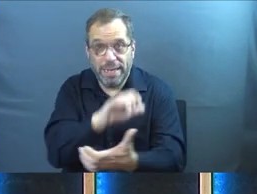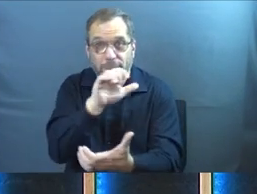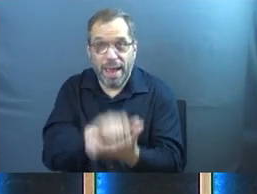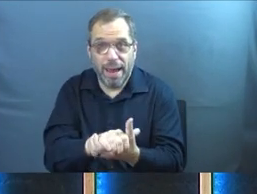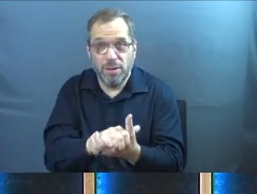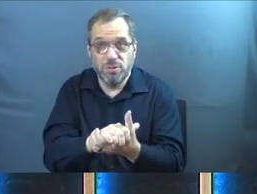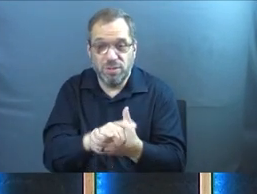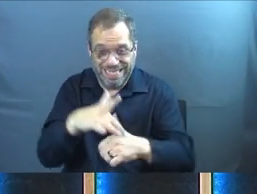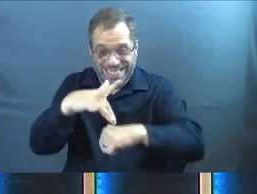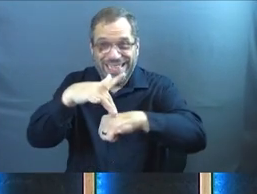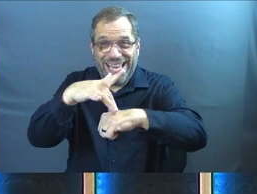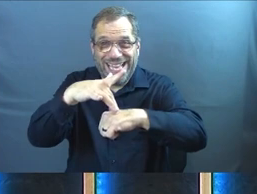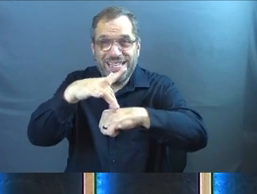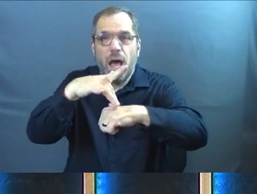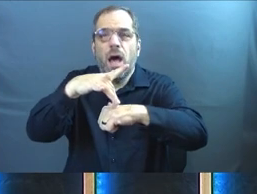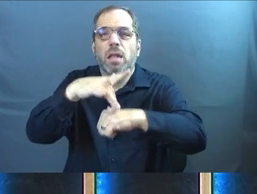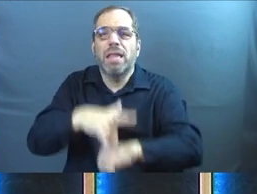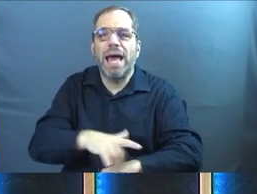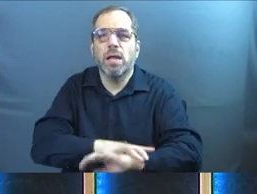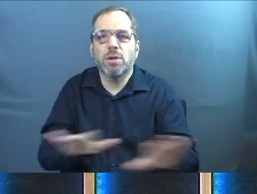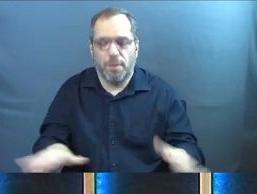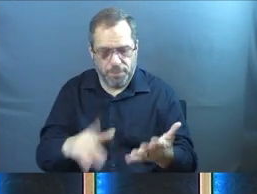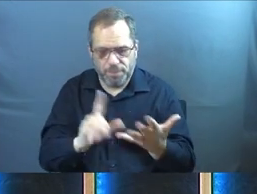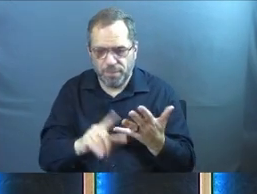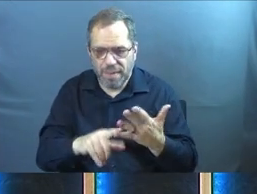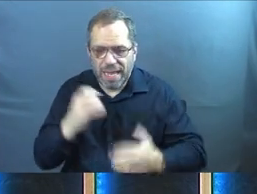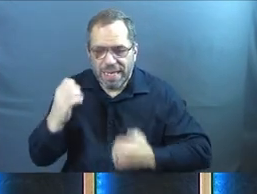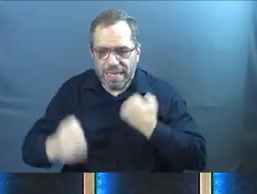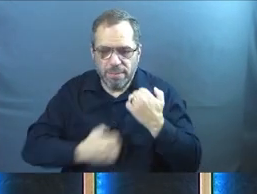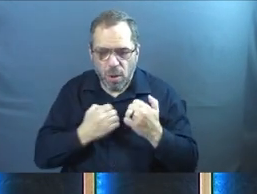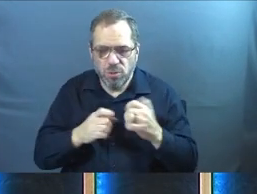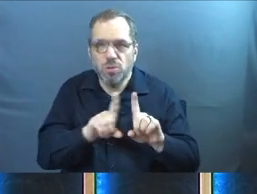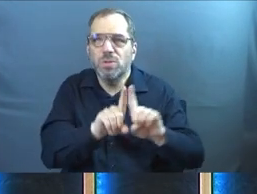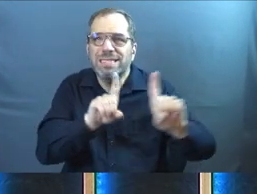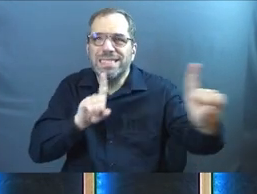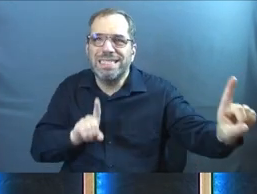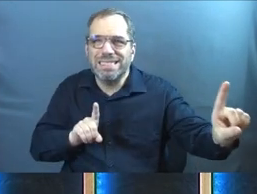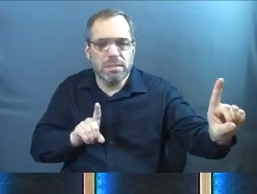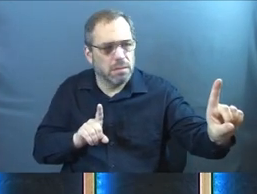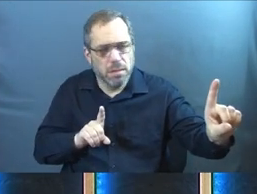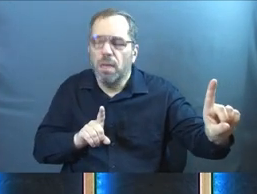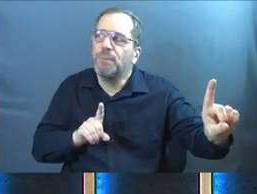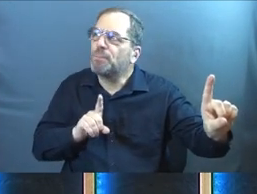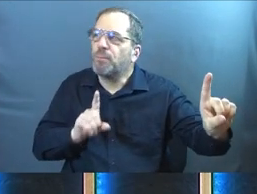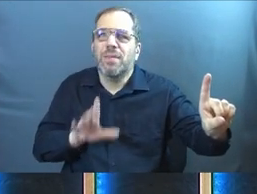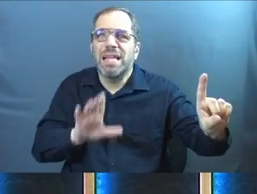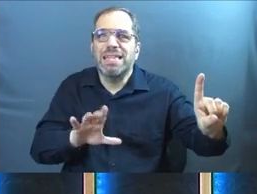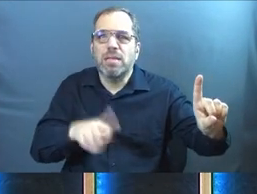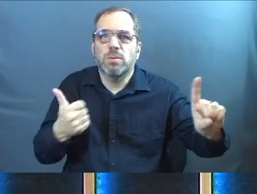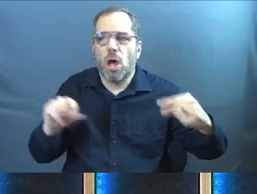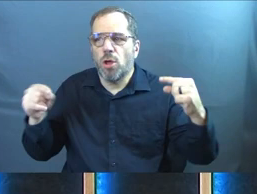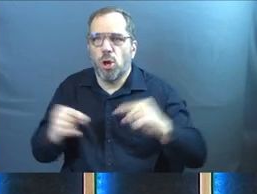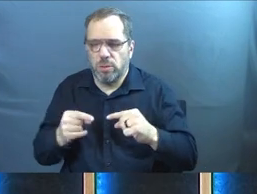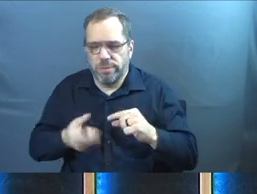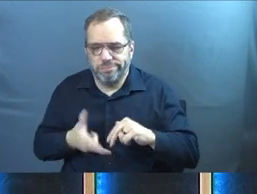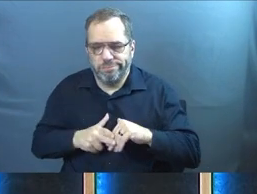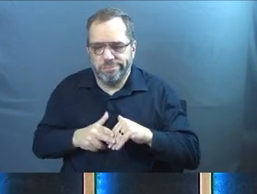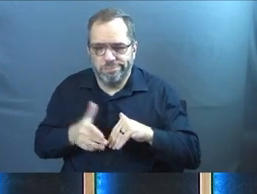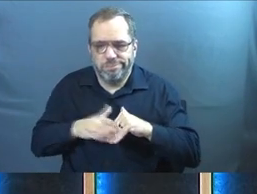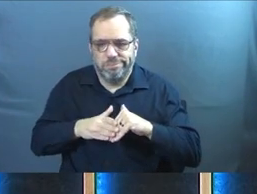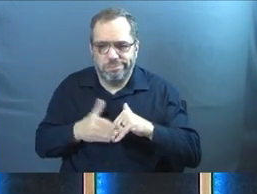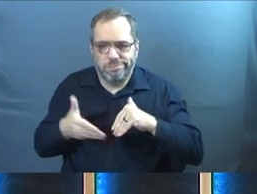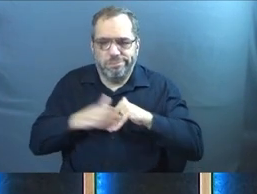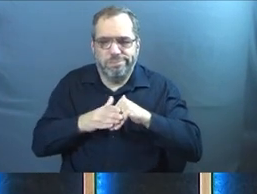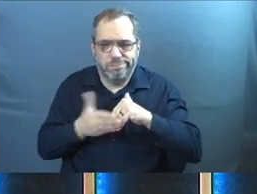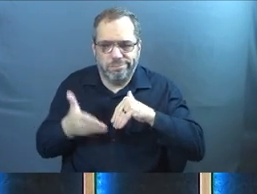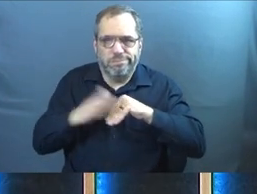marriage. So, so difficult. Next is emotional distance. This is when other hurts have piled up and you